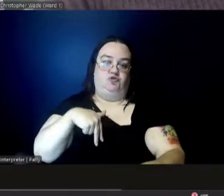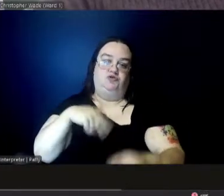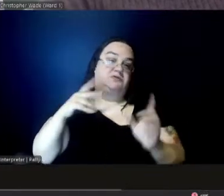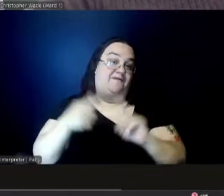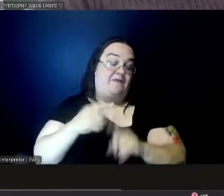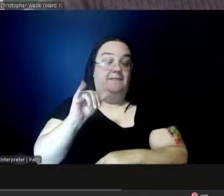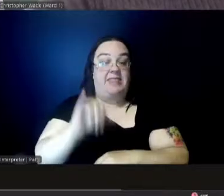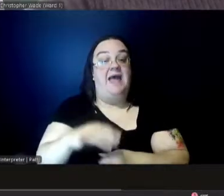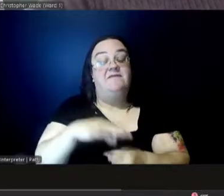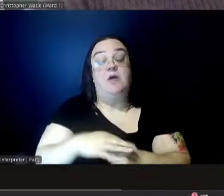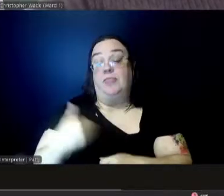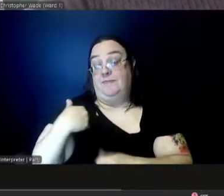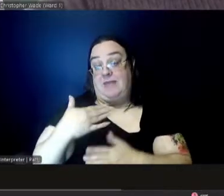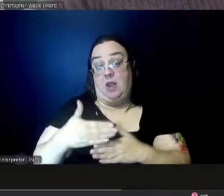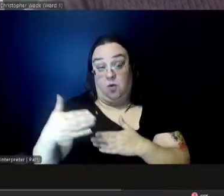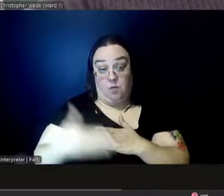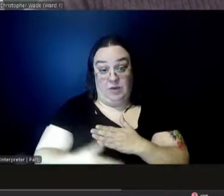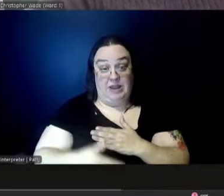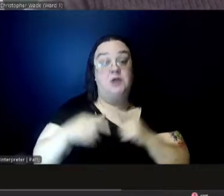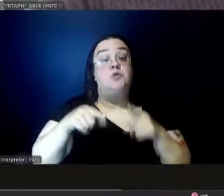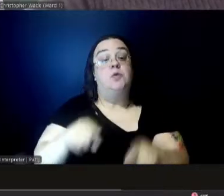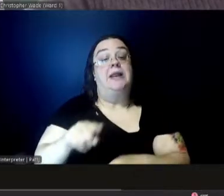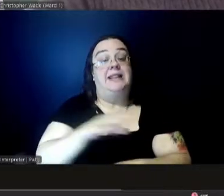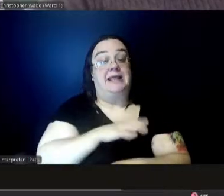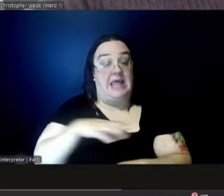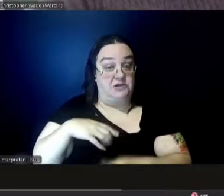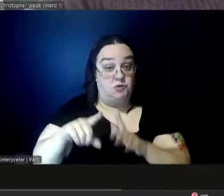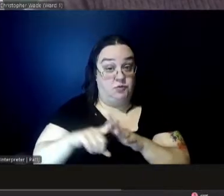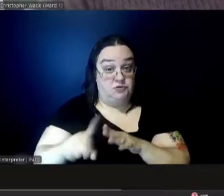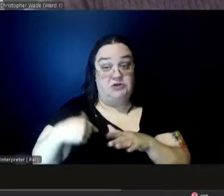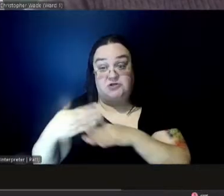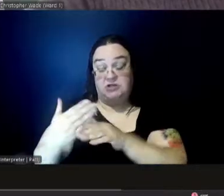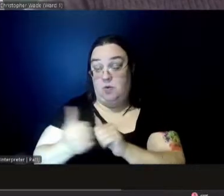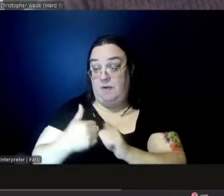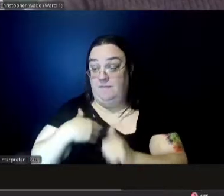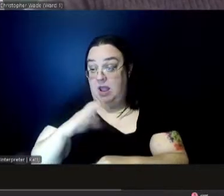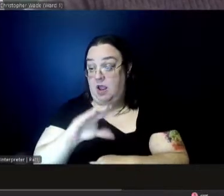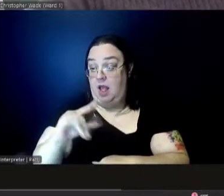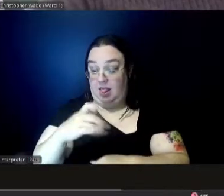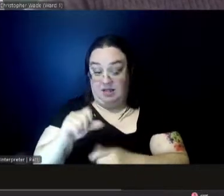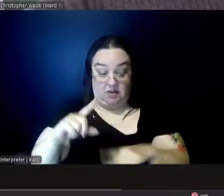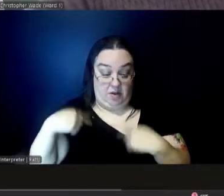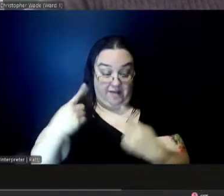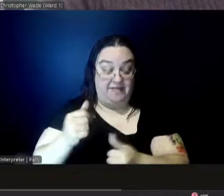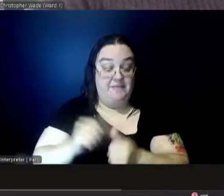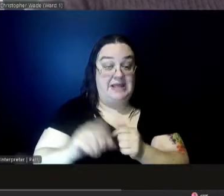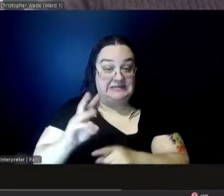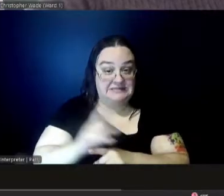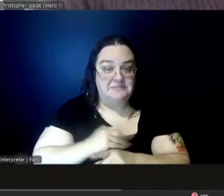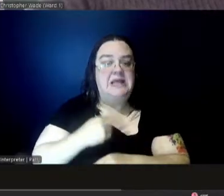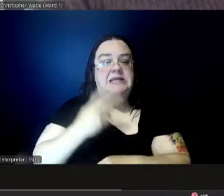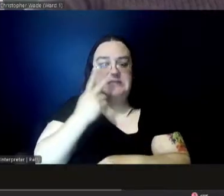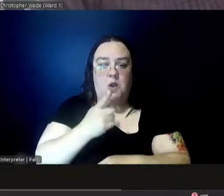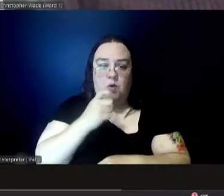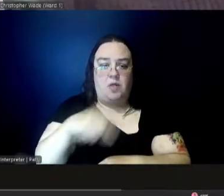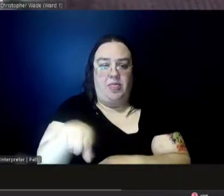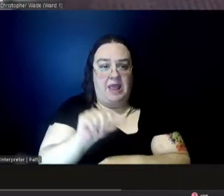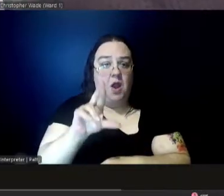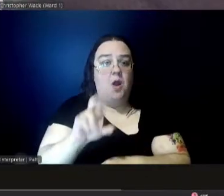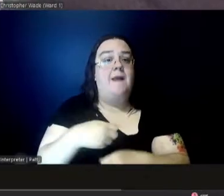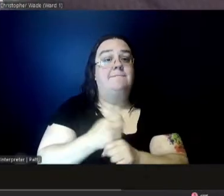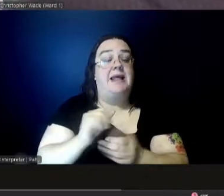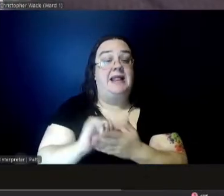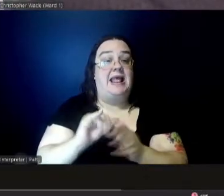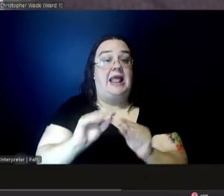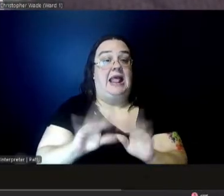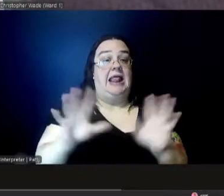This past weekend during our council retreat, I shared with my colleagues that over these past 6 months and more, I see who they are, and I have made it clear to